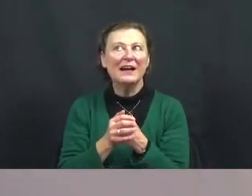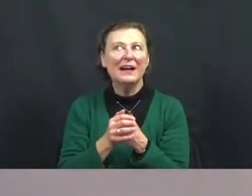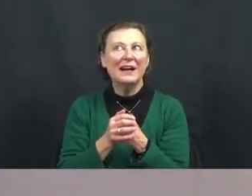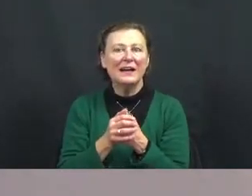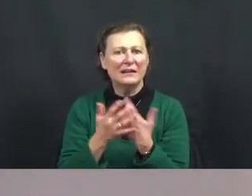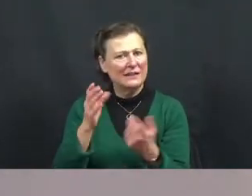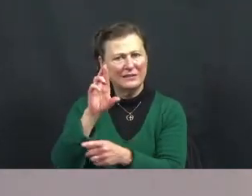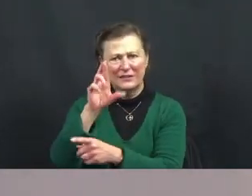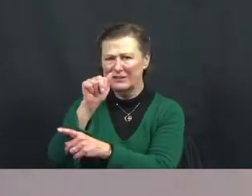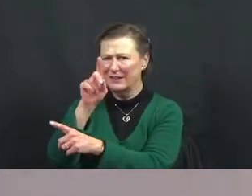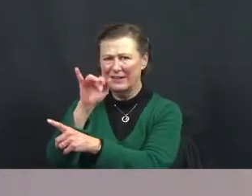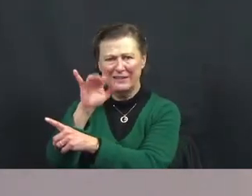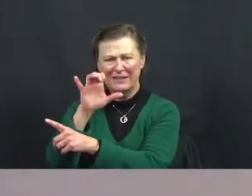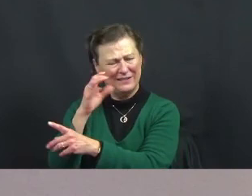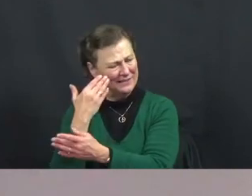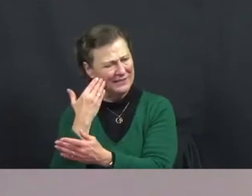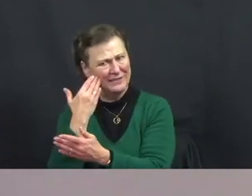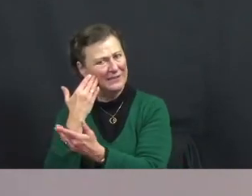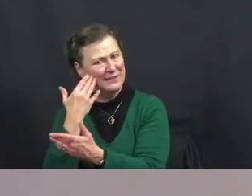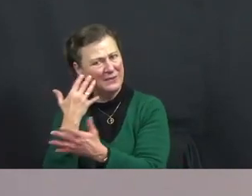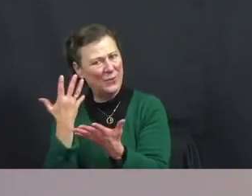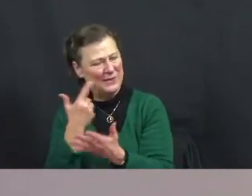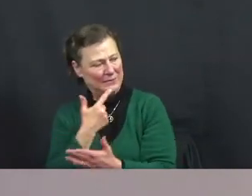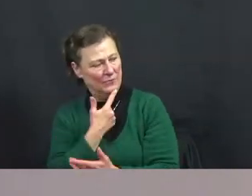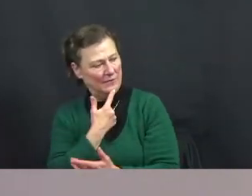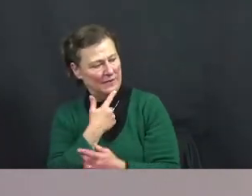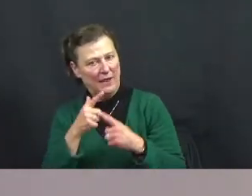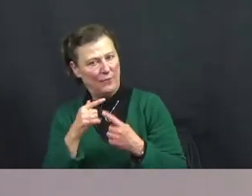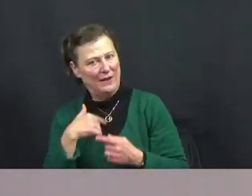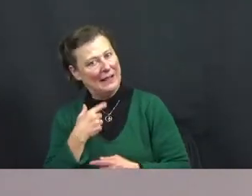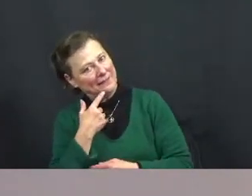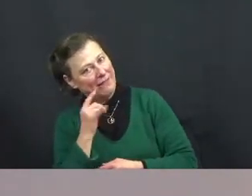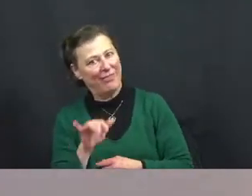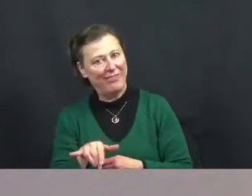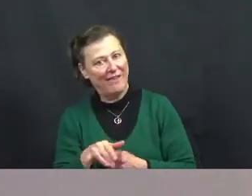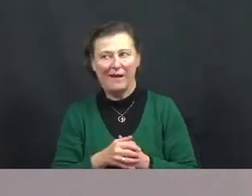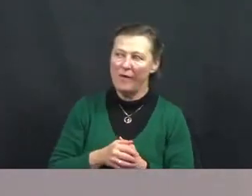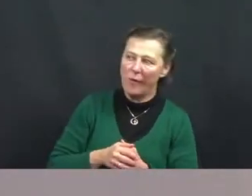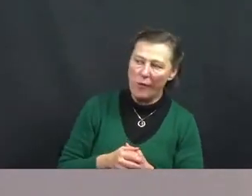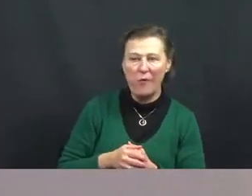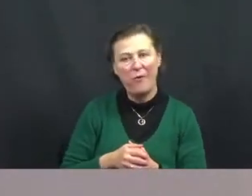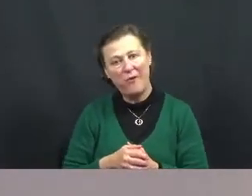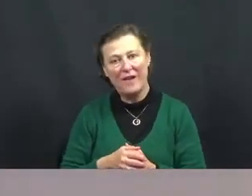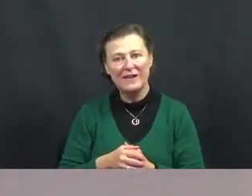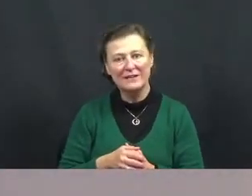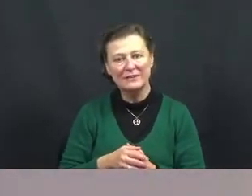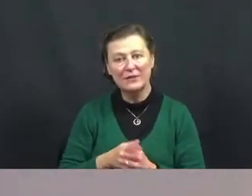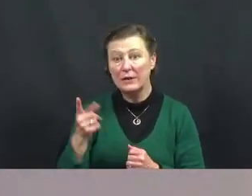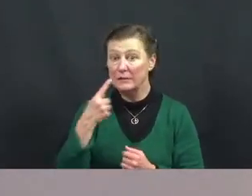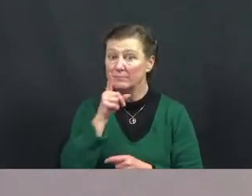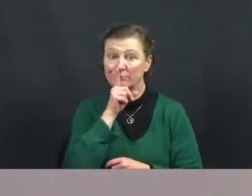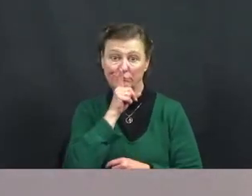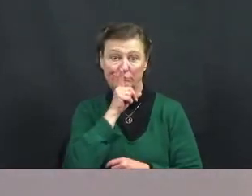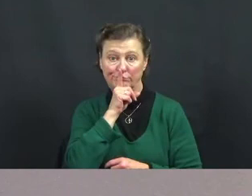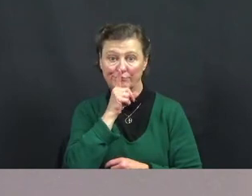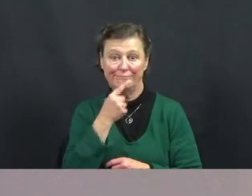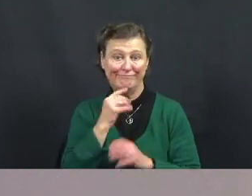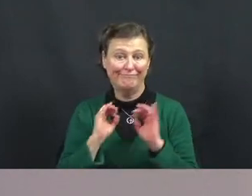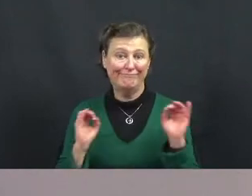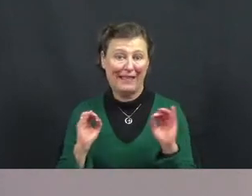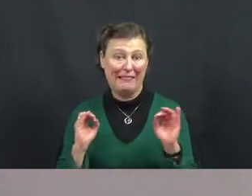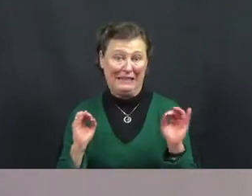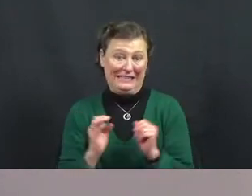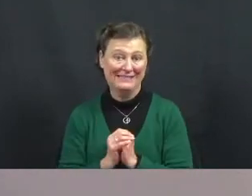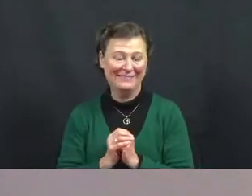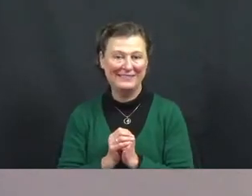Well, Craddock didn't exactly know what to say when I said that, and so he said nothing. And